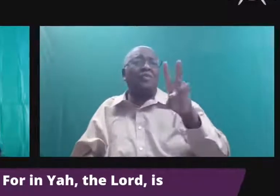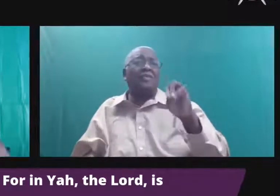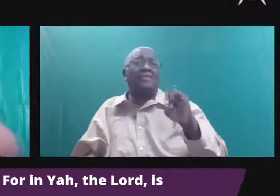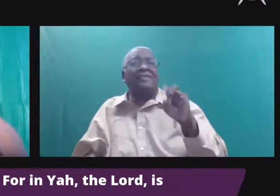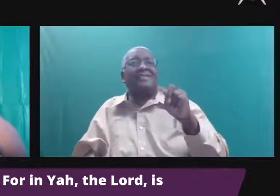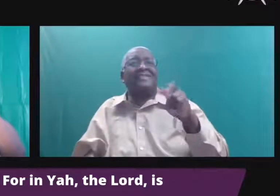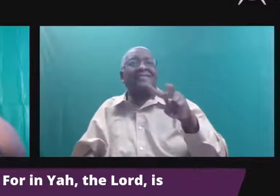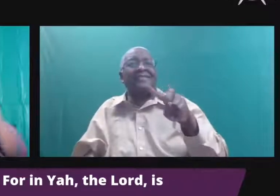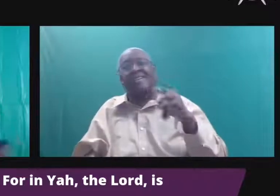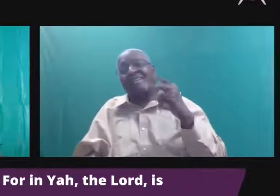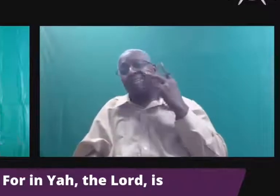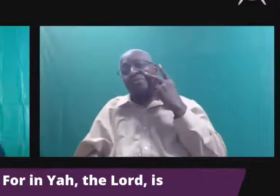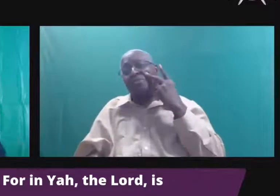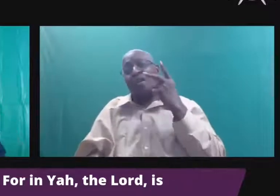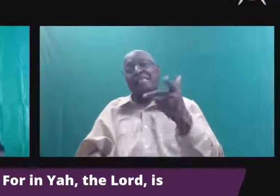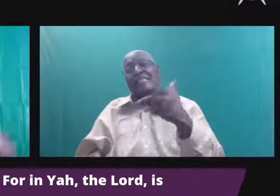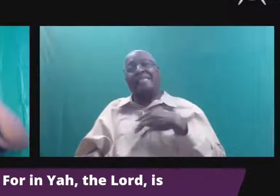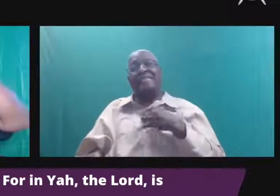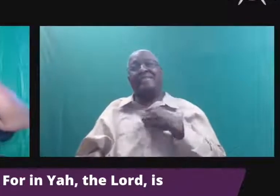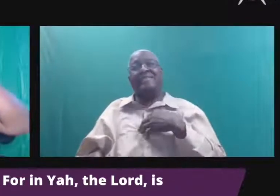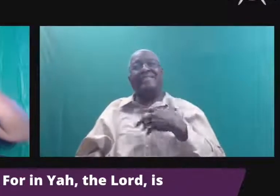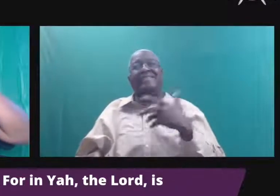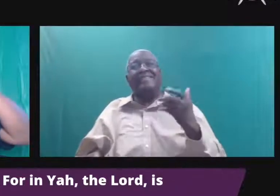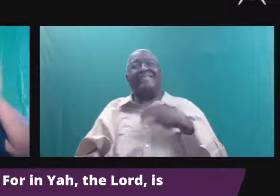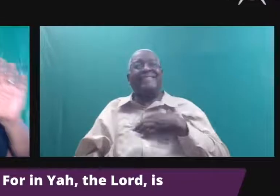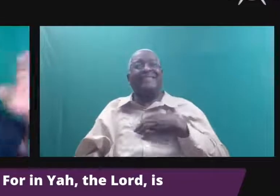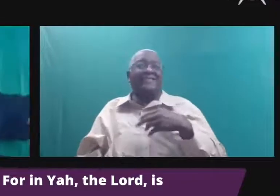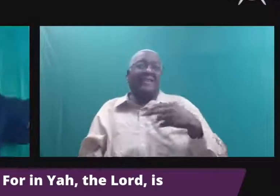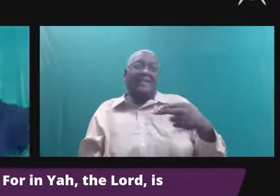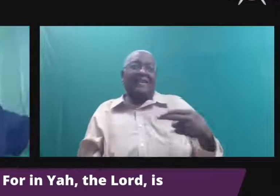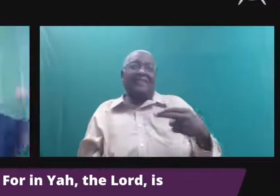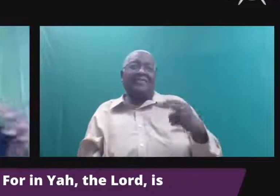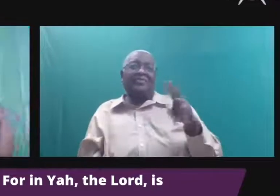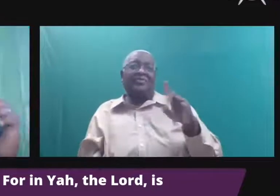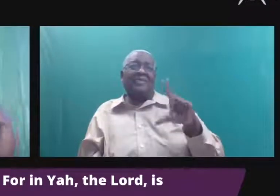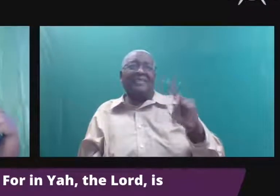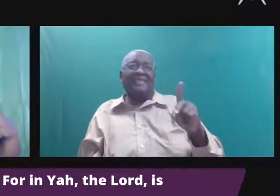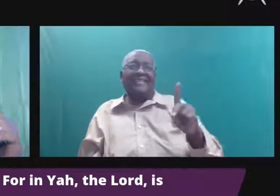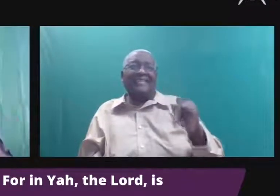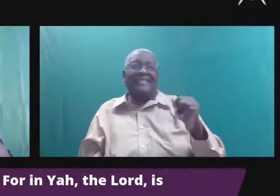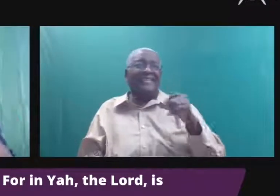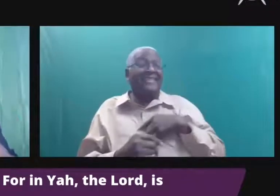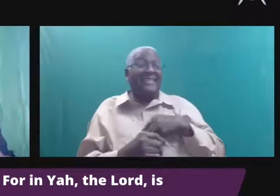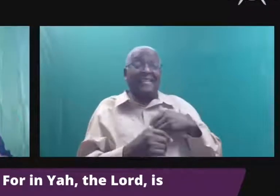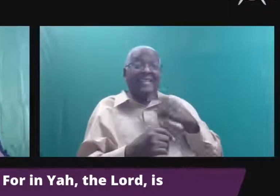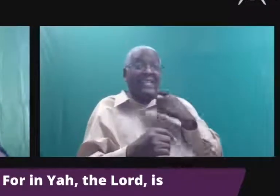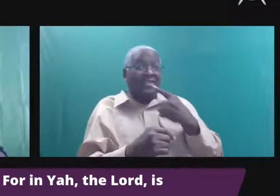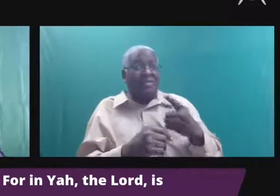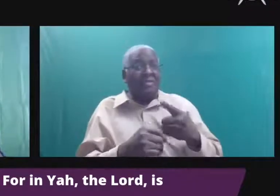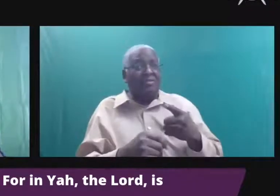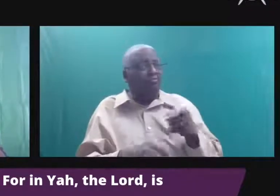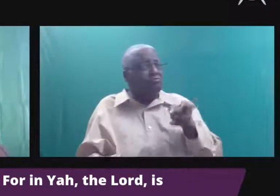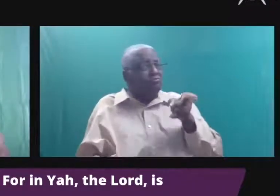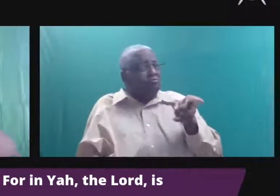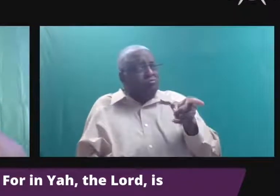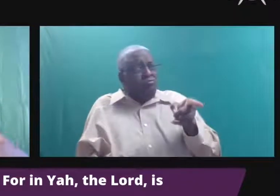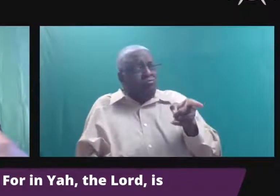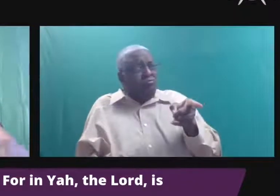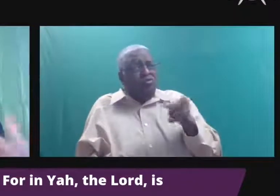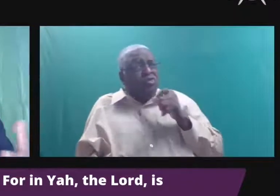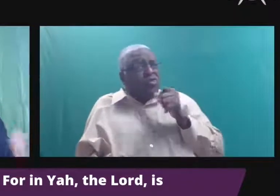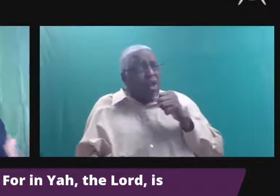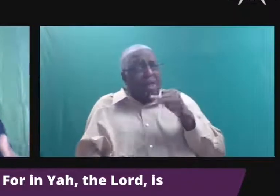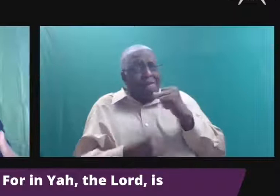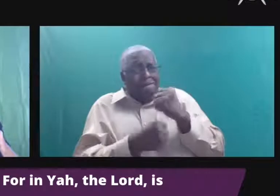like watching The Incredible Hulk. And David Banner would say, "Don't make me angry. You